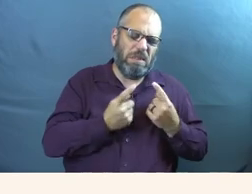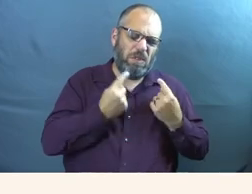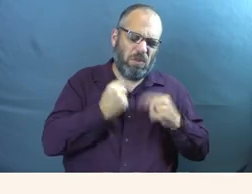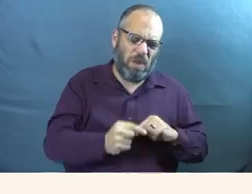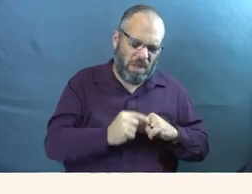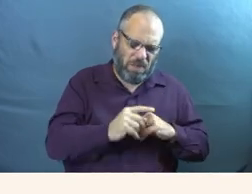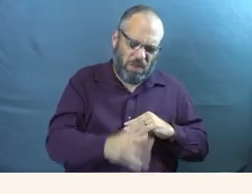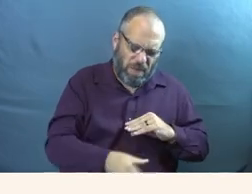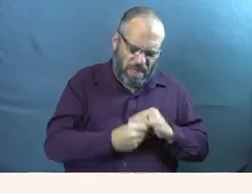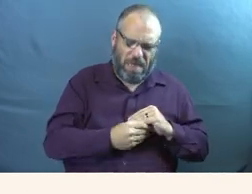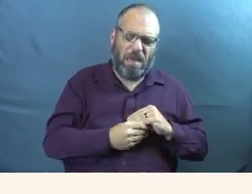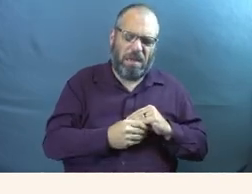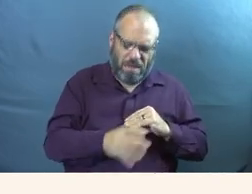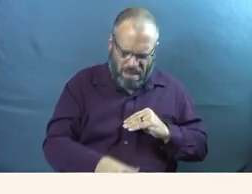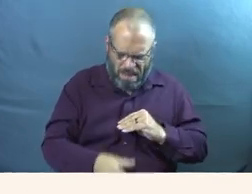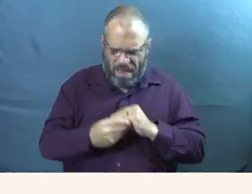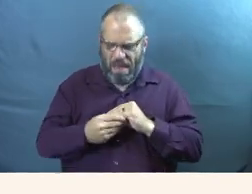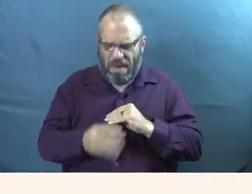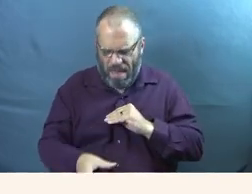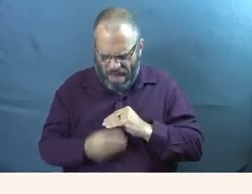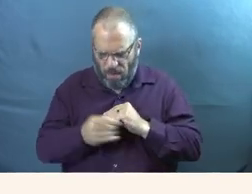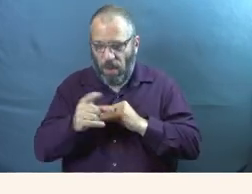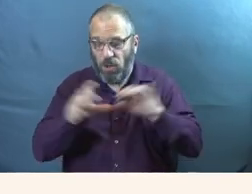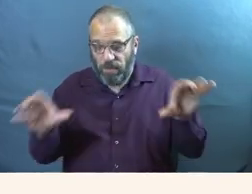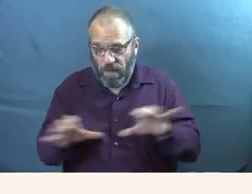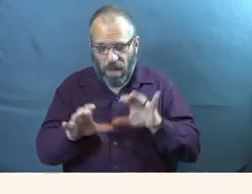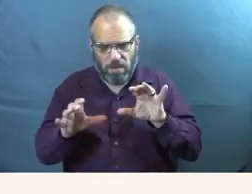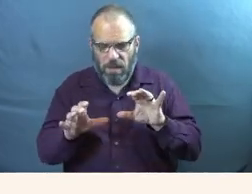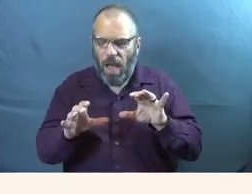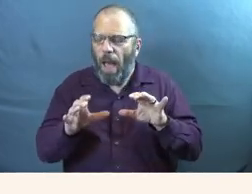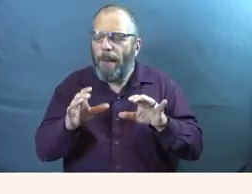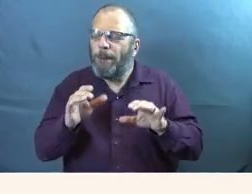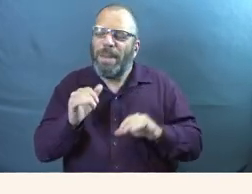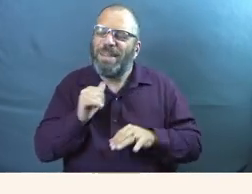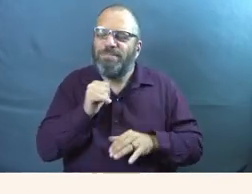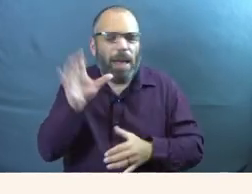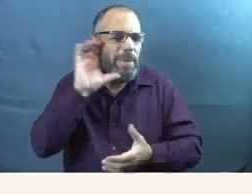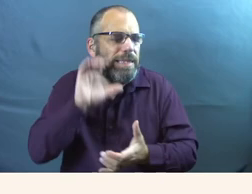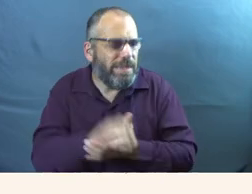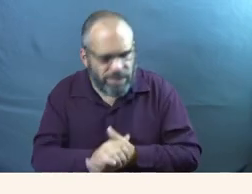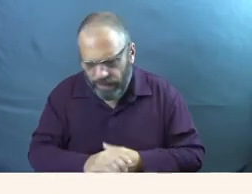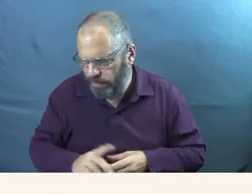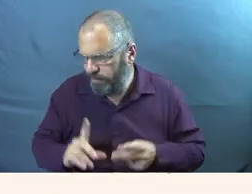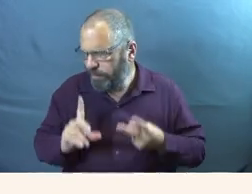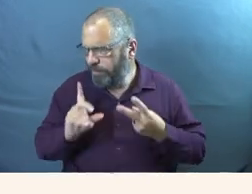trying to add to what you did, for maybe not believing.